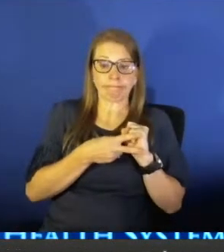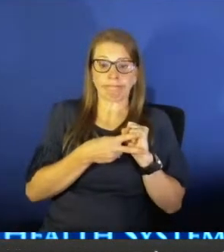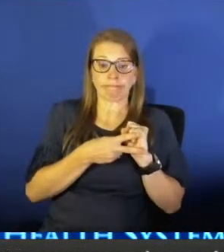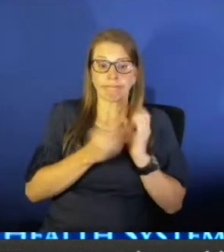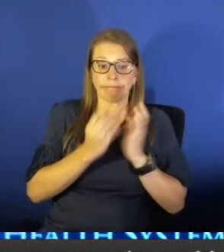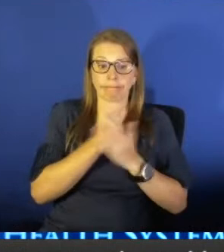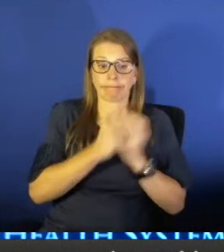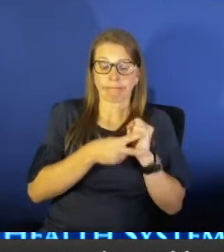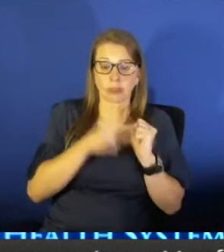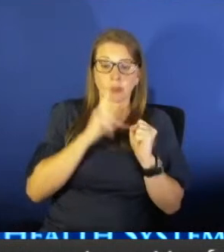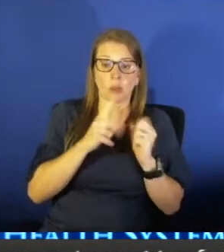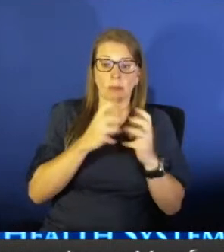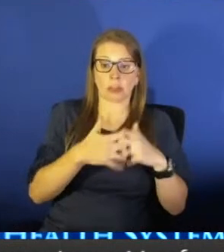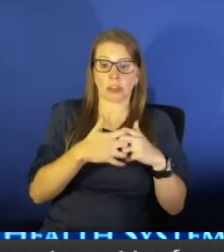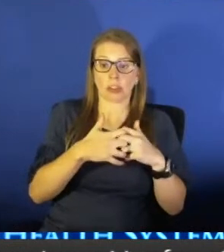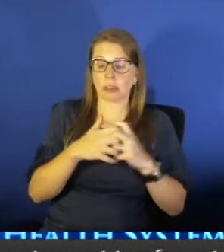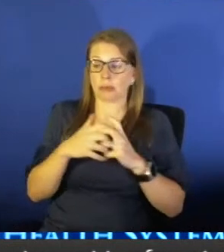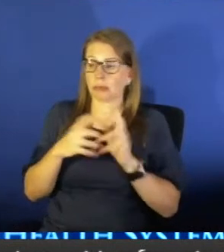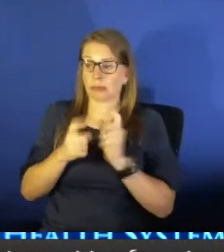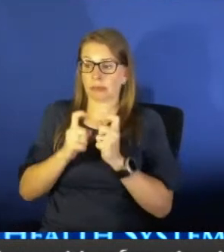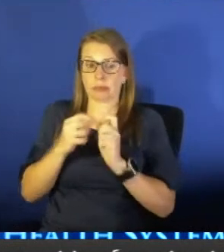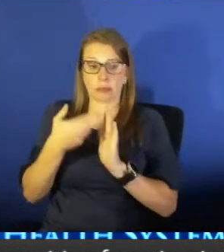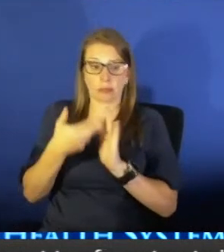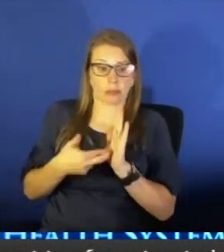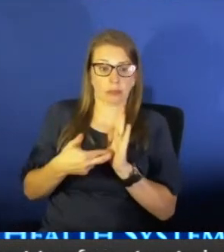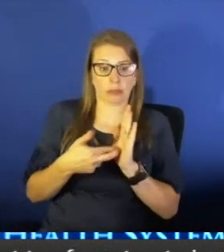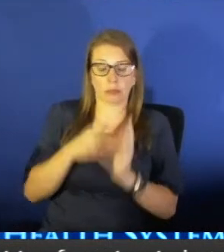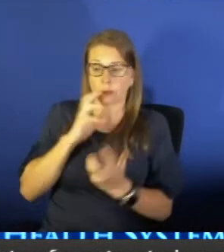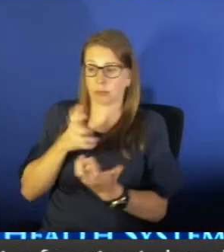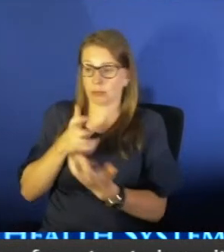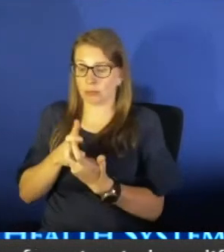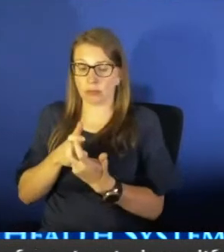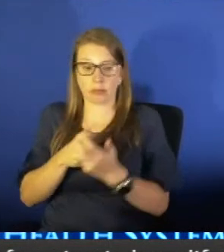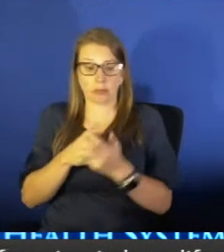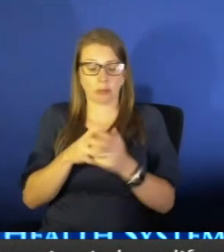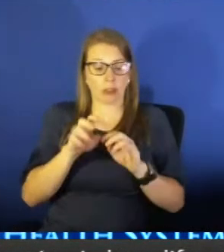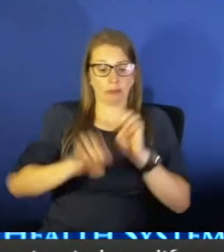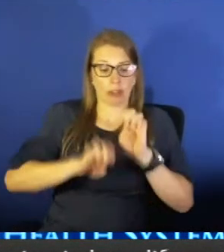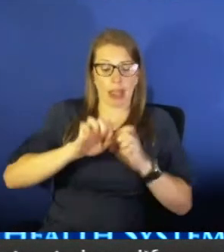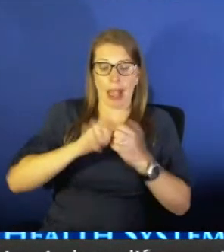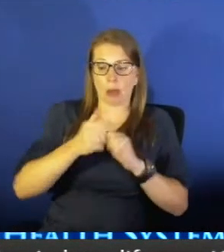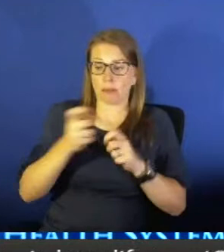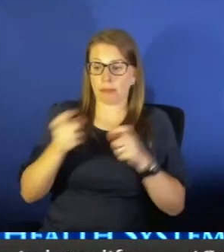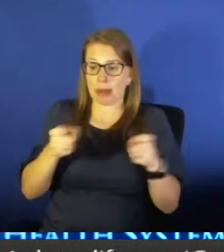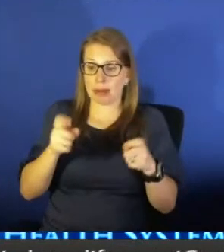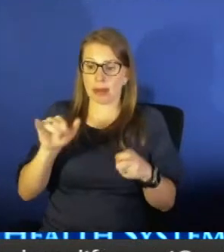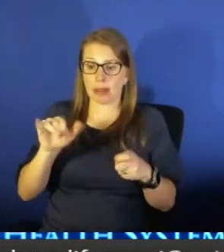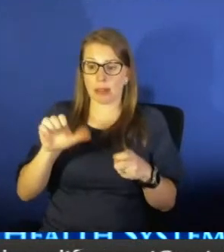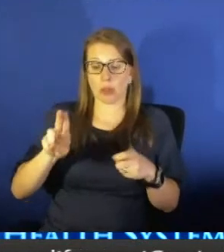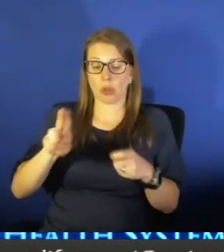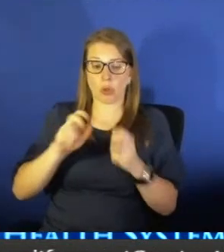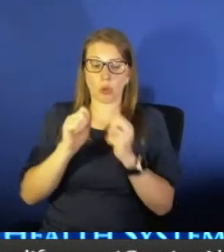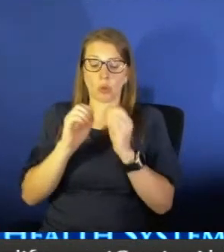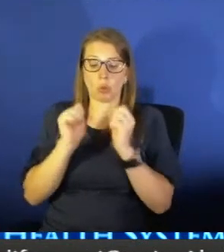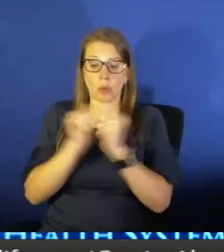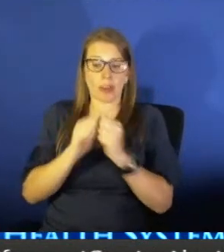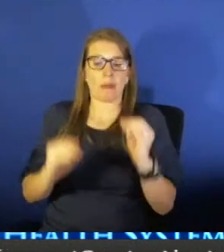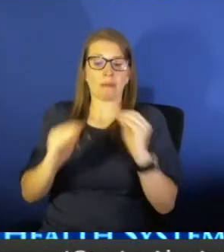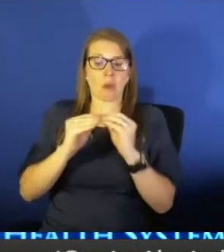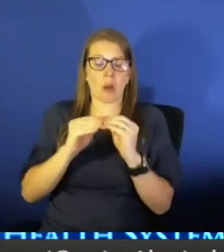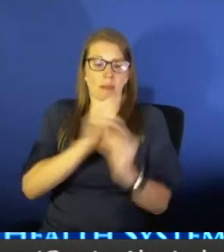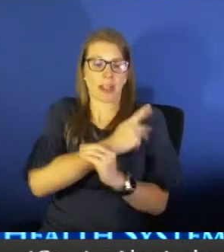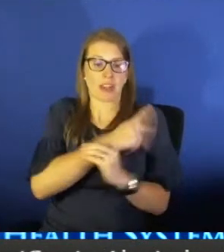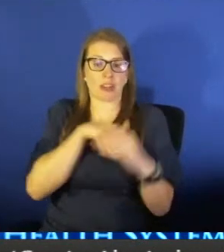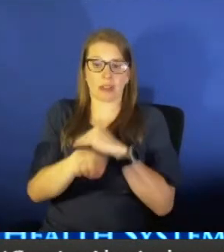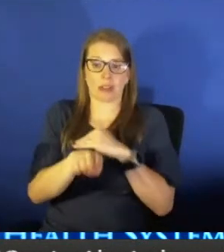And Dr. Flynn and her team had already kind of evaluated how we would manage the ICU with the increased number of patients. So it was present